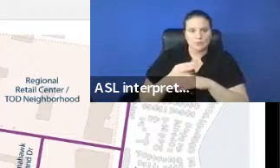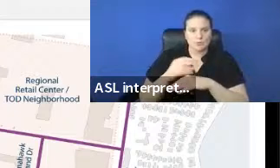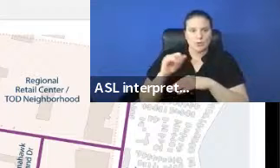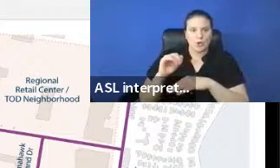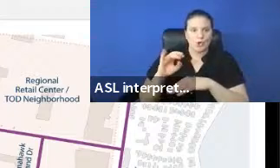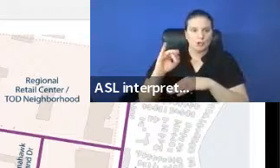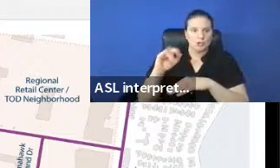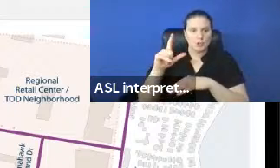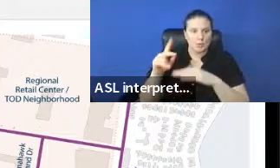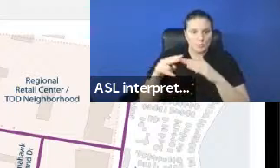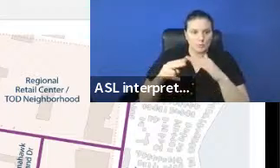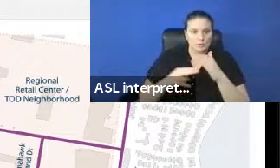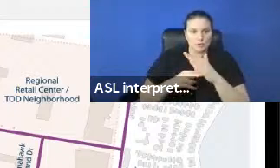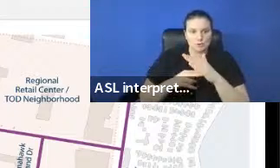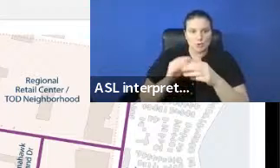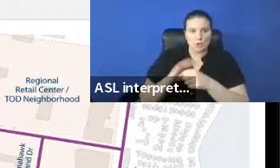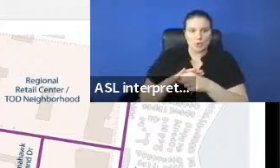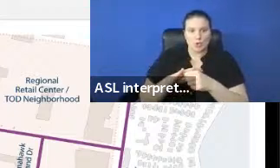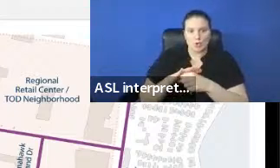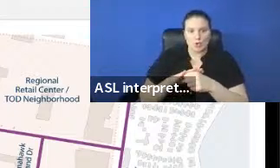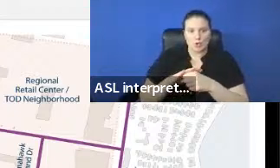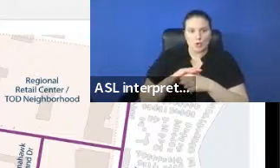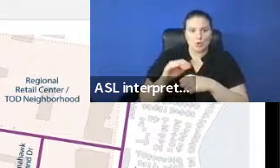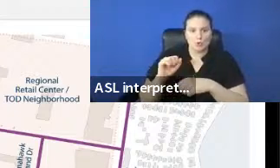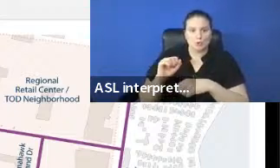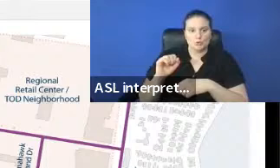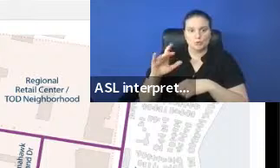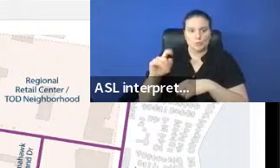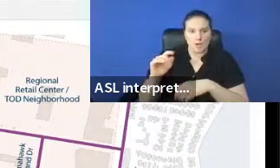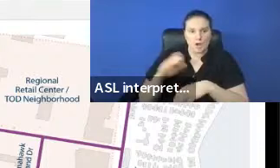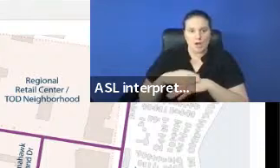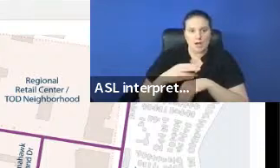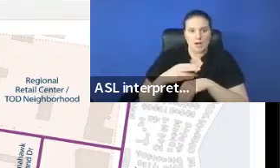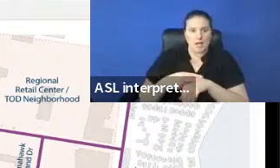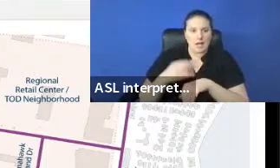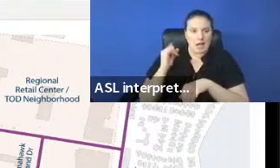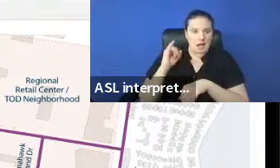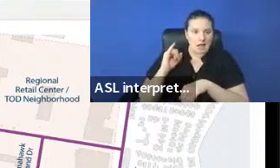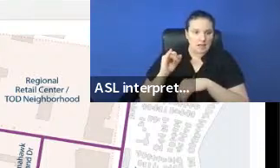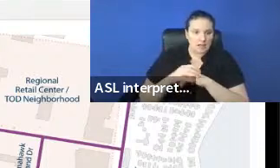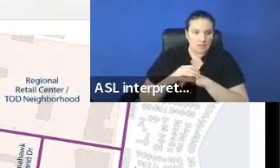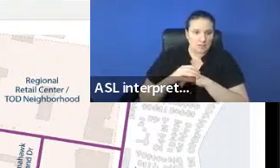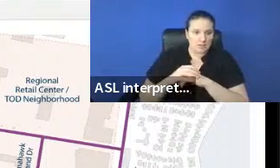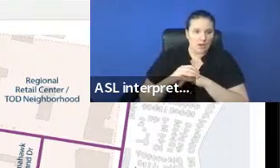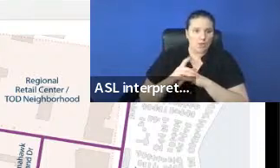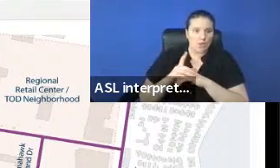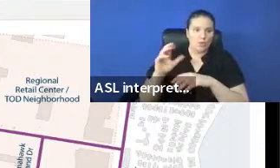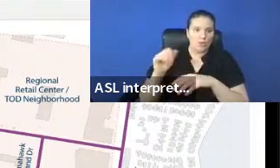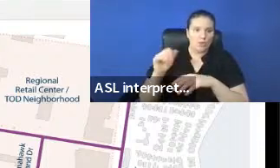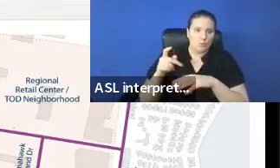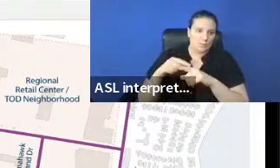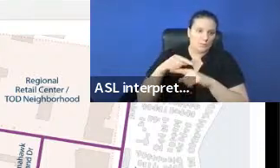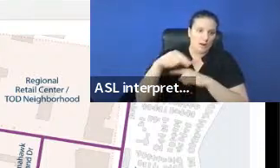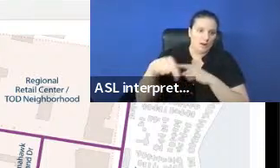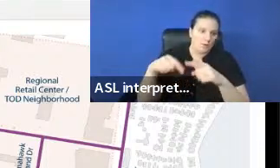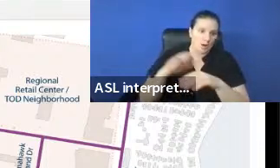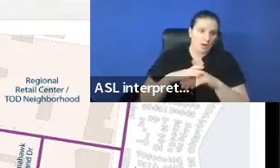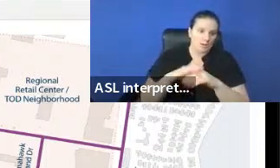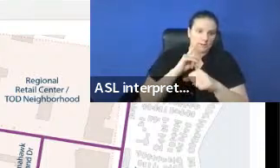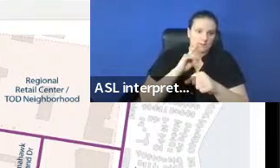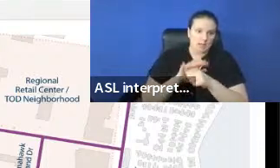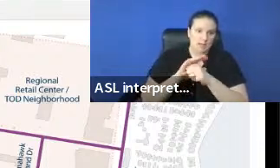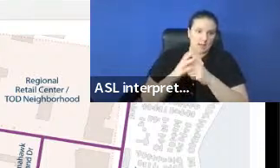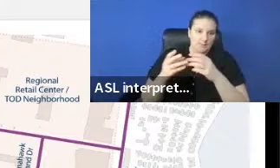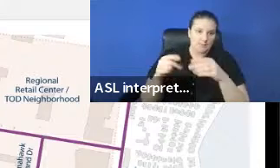the local streets on Hayden Island, and then loop around on a dedicated path that brings you up